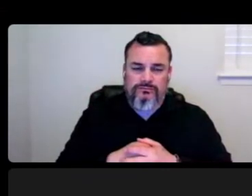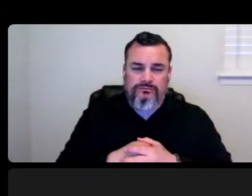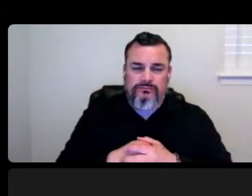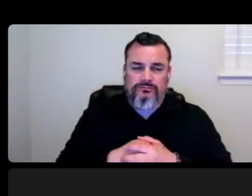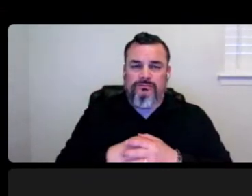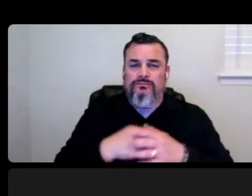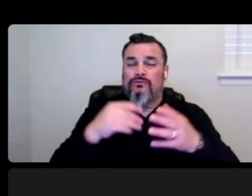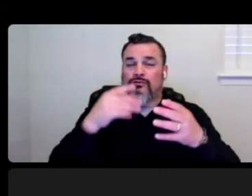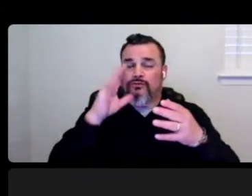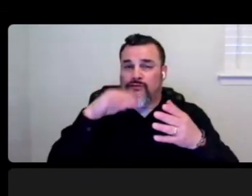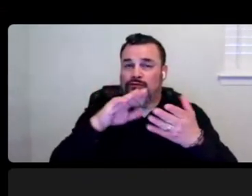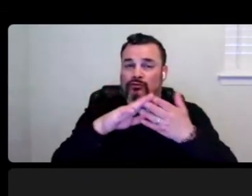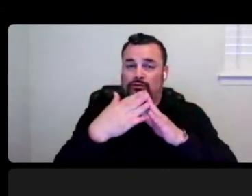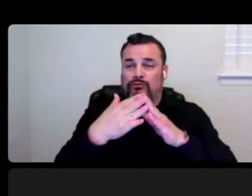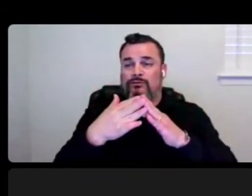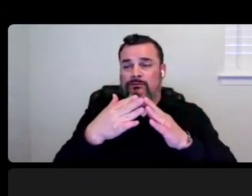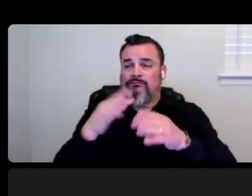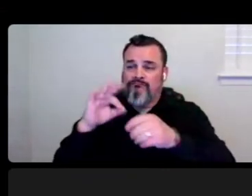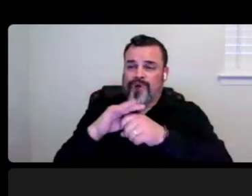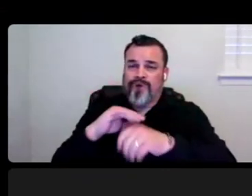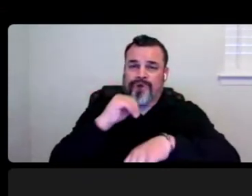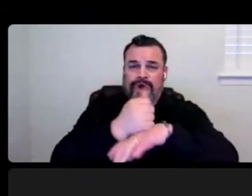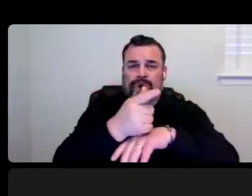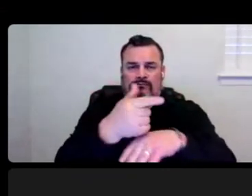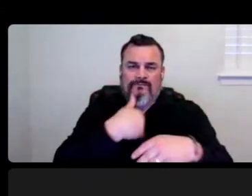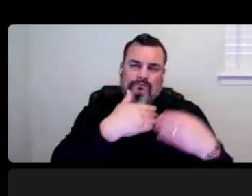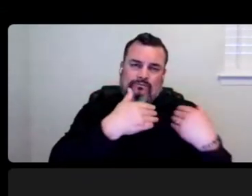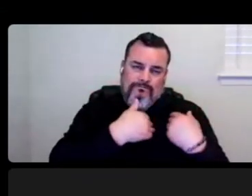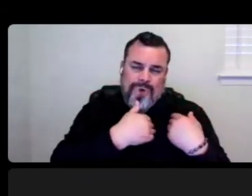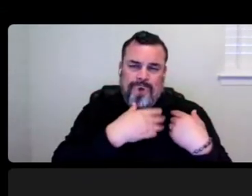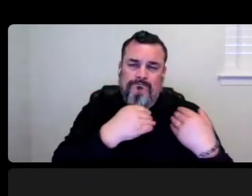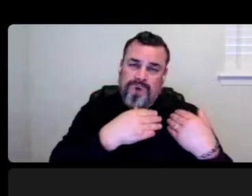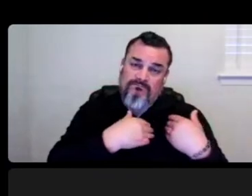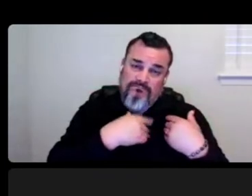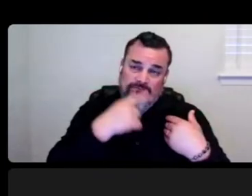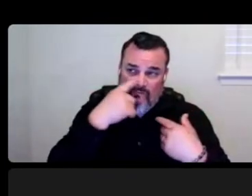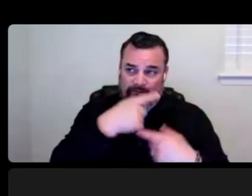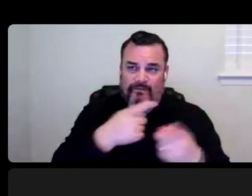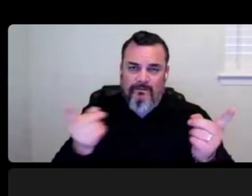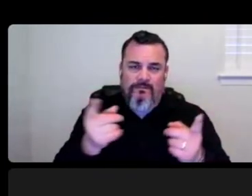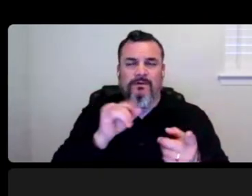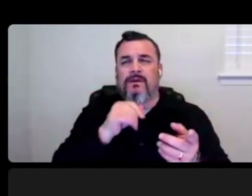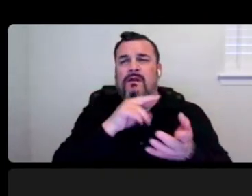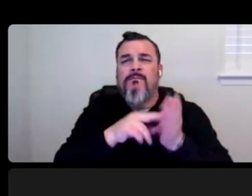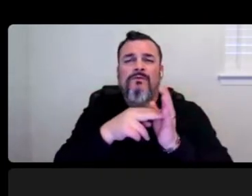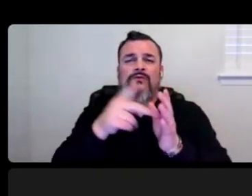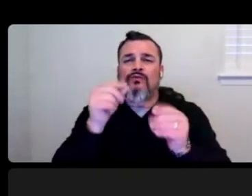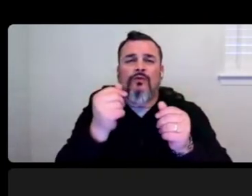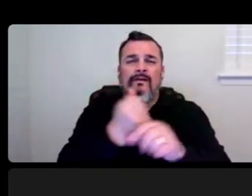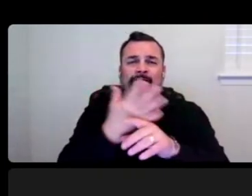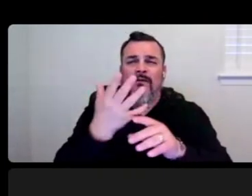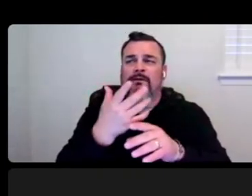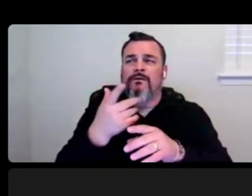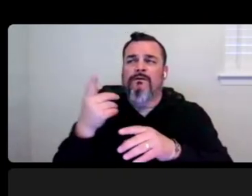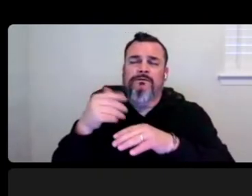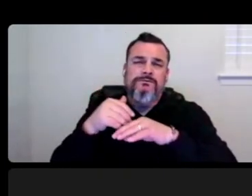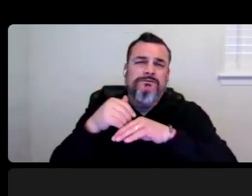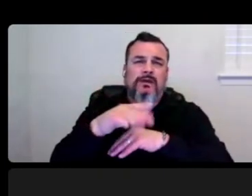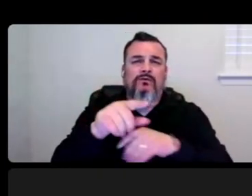You know, the community voted to place you in here. You have a responsibility and an accountability to them. That doesn't mean you do everything your community sends you to